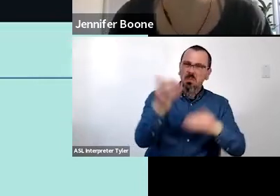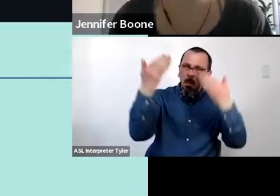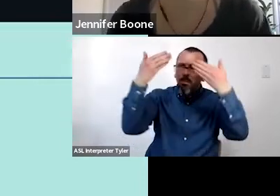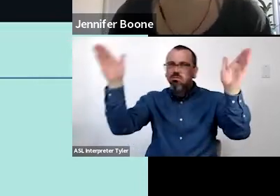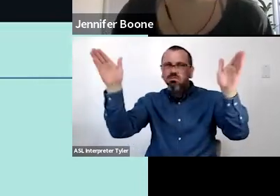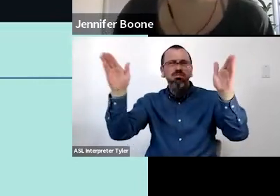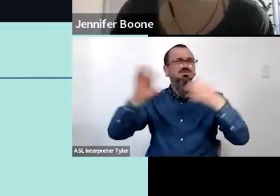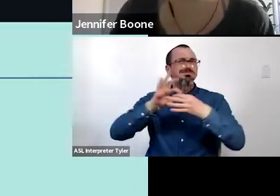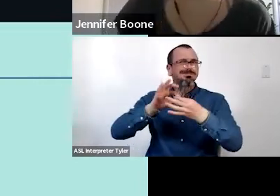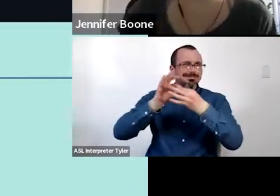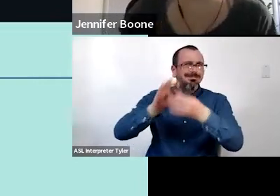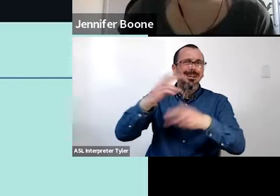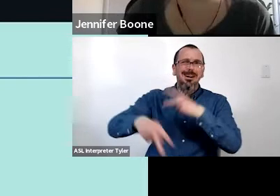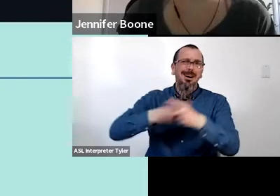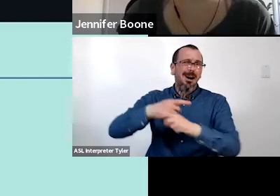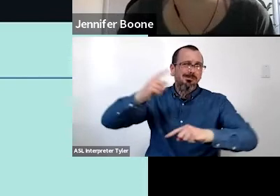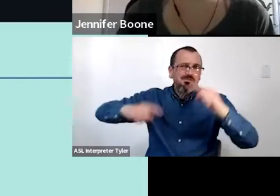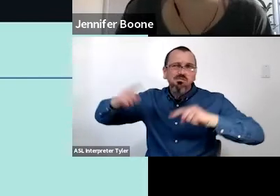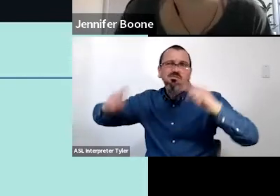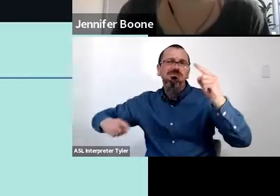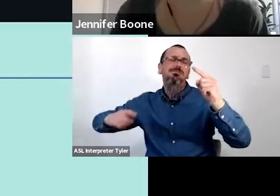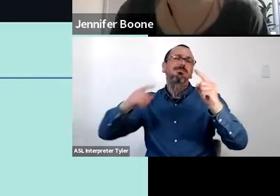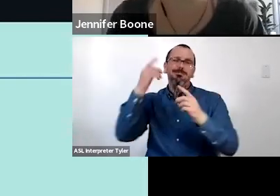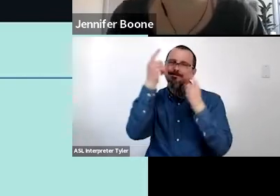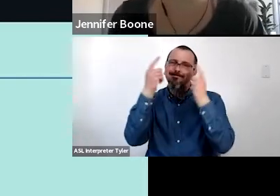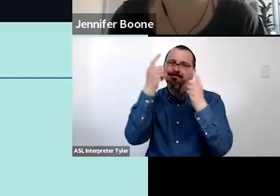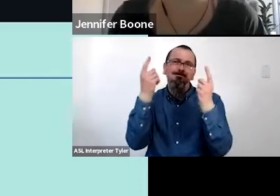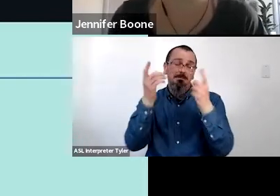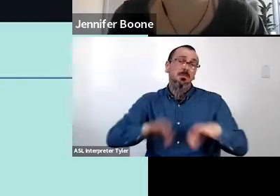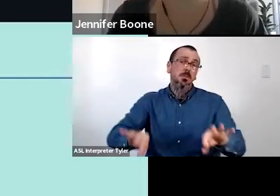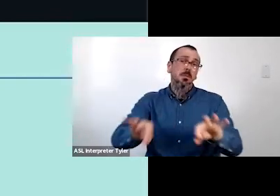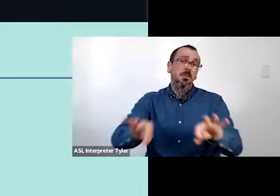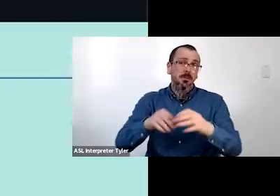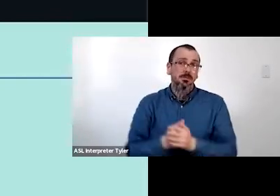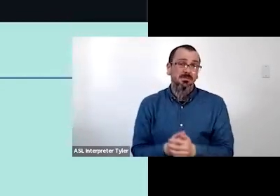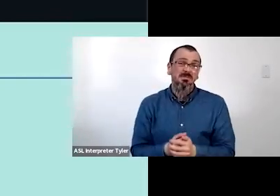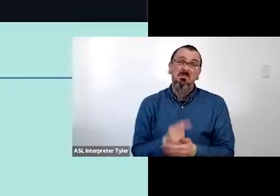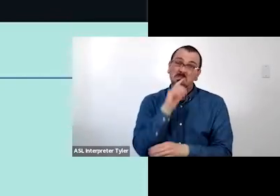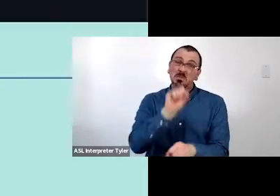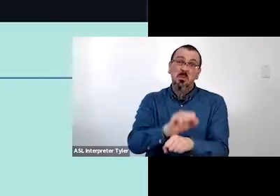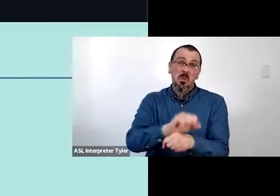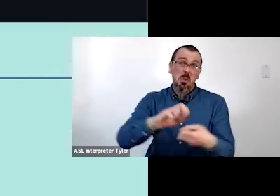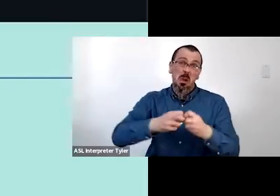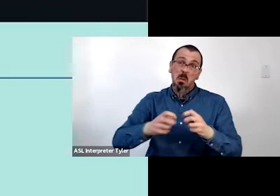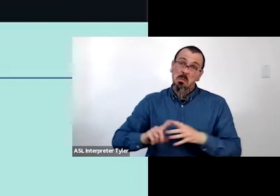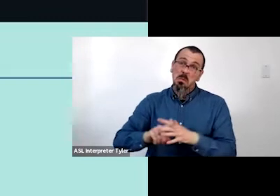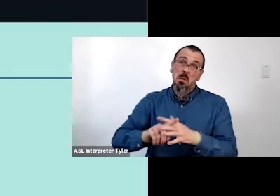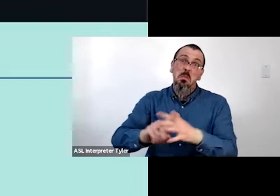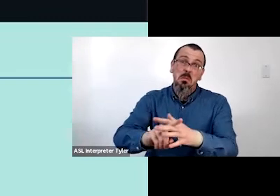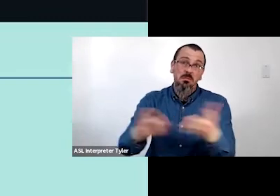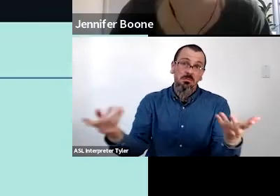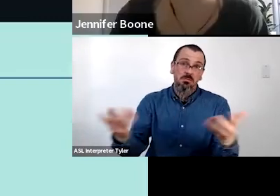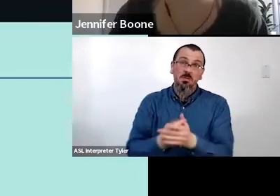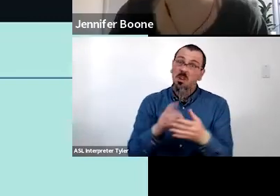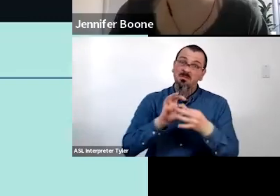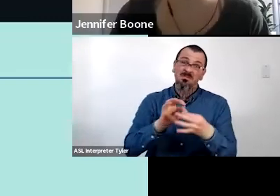Yeah, so it's like a prevalent issue, and I think like among all types of relationships, and I don't think